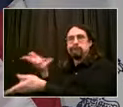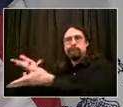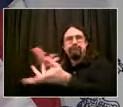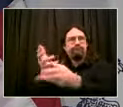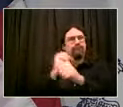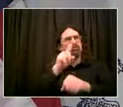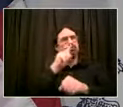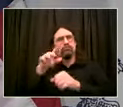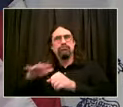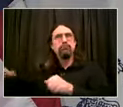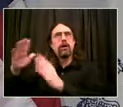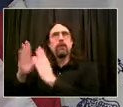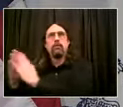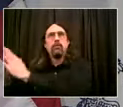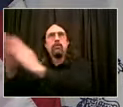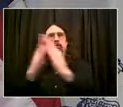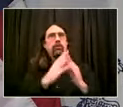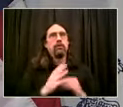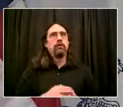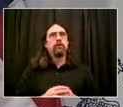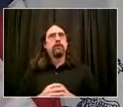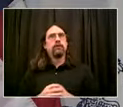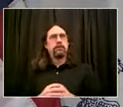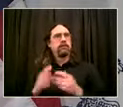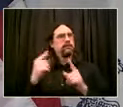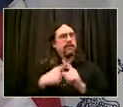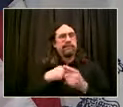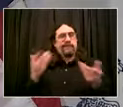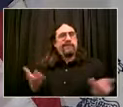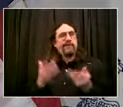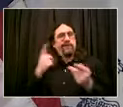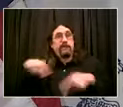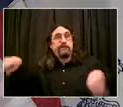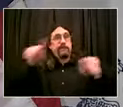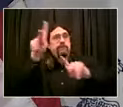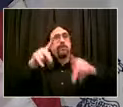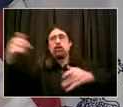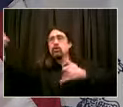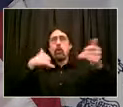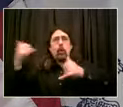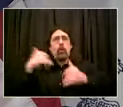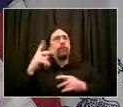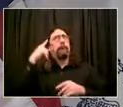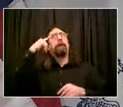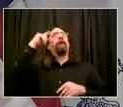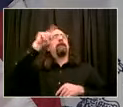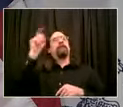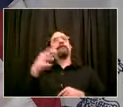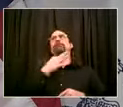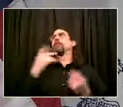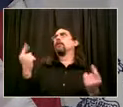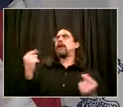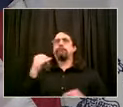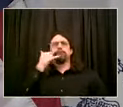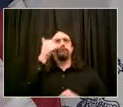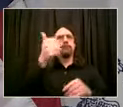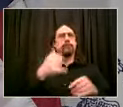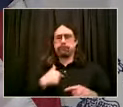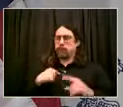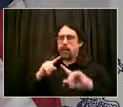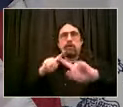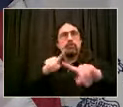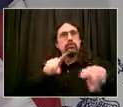many, many languages. And momentum will win the day for us, but we need the supply. We need the supply so we can create that momentum.